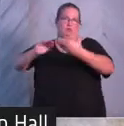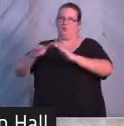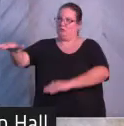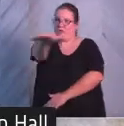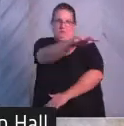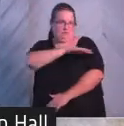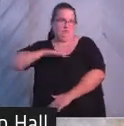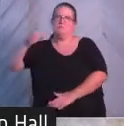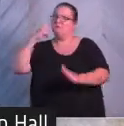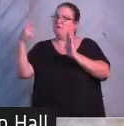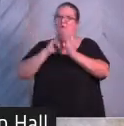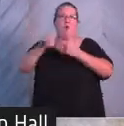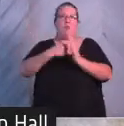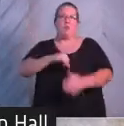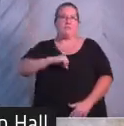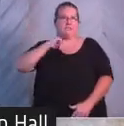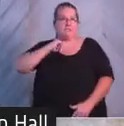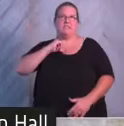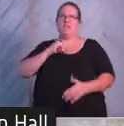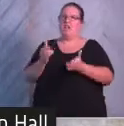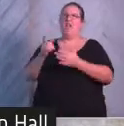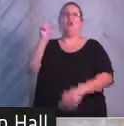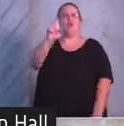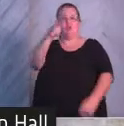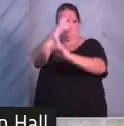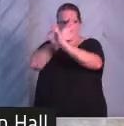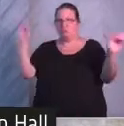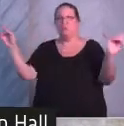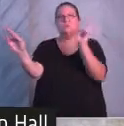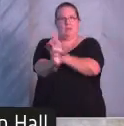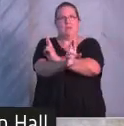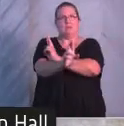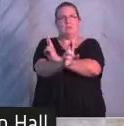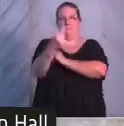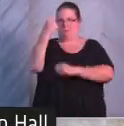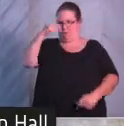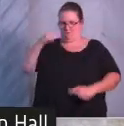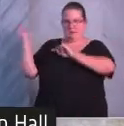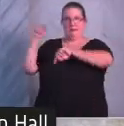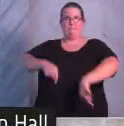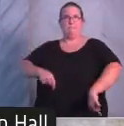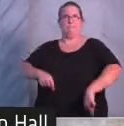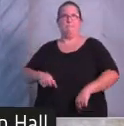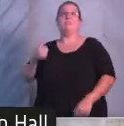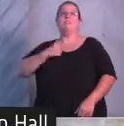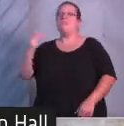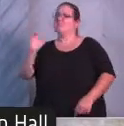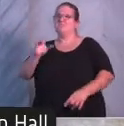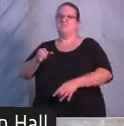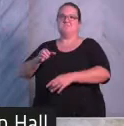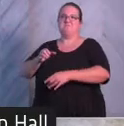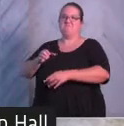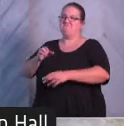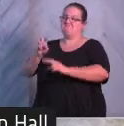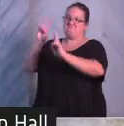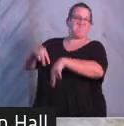we all have an inherent dignity and deserve to be respected. And that's why I'm here. Canada's Conservatives condemn hate speech and